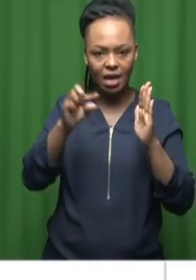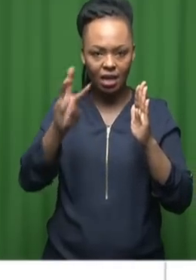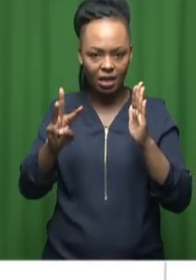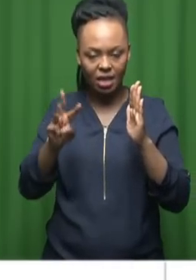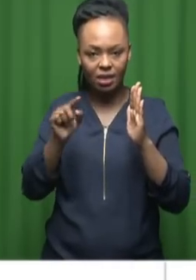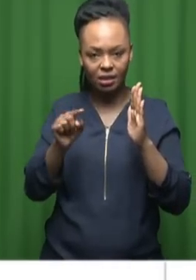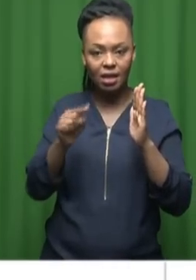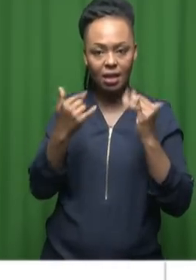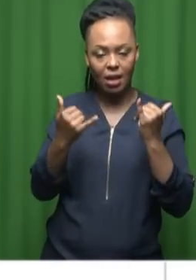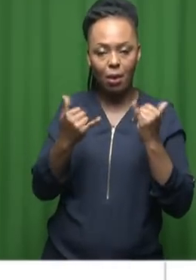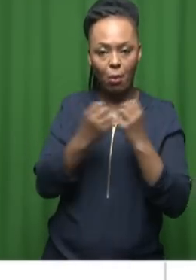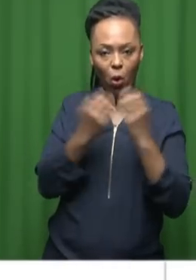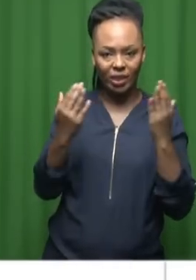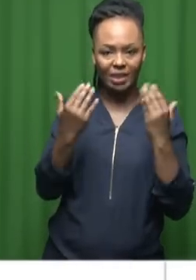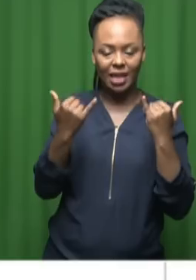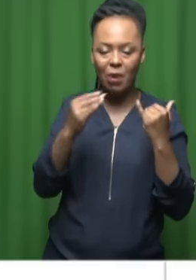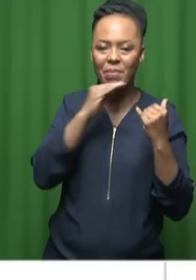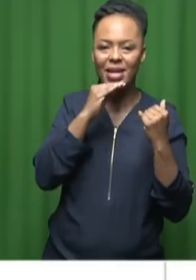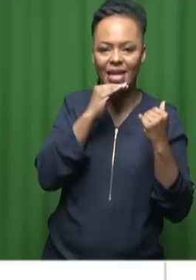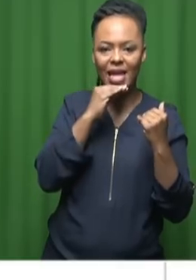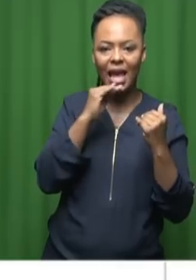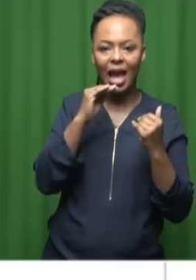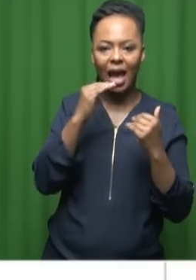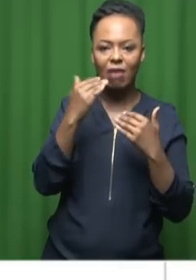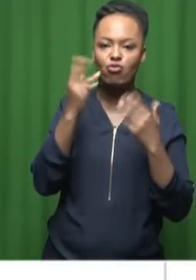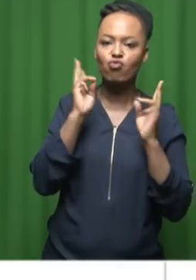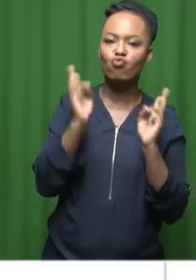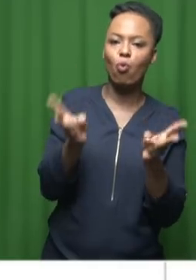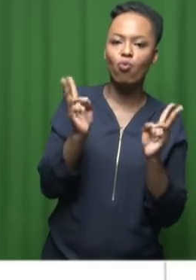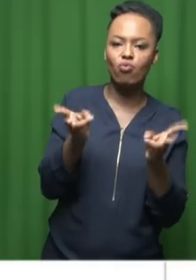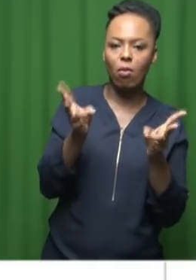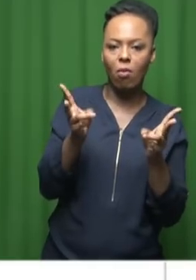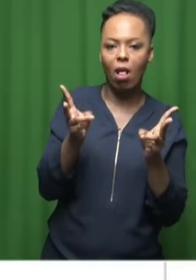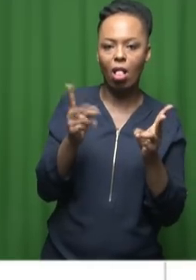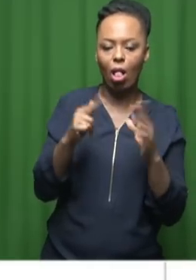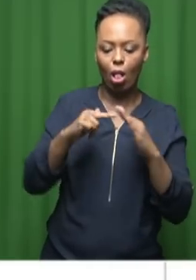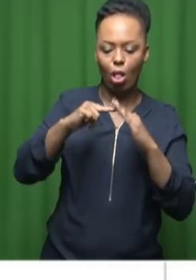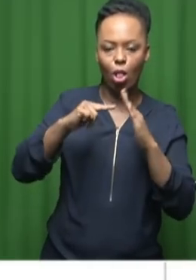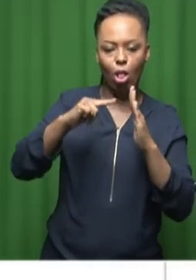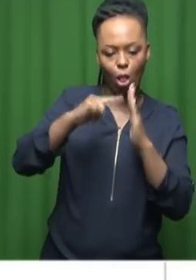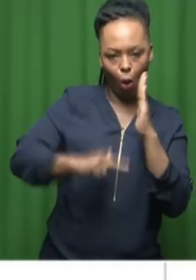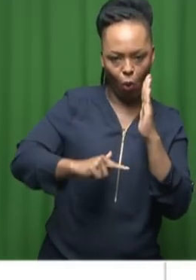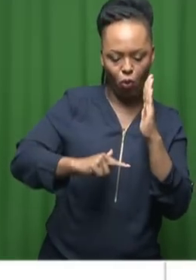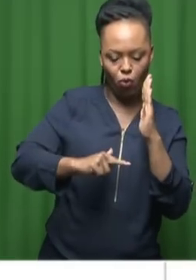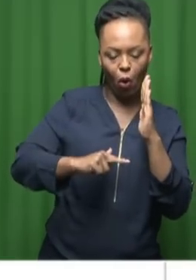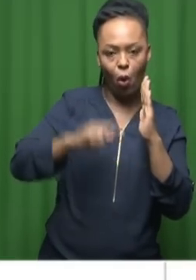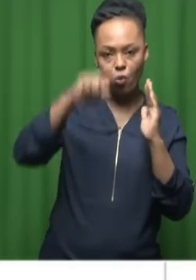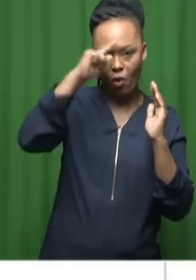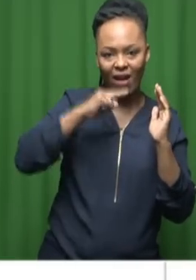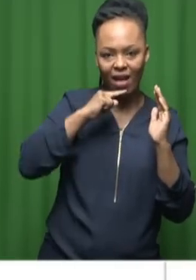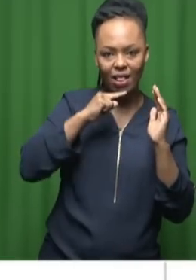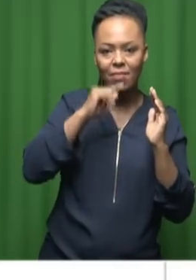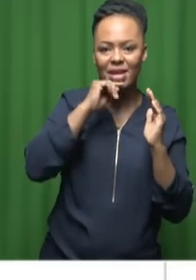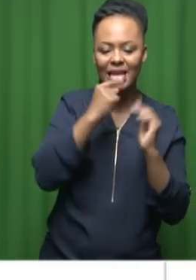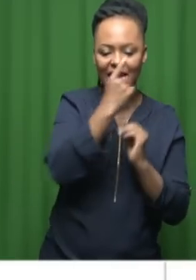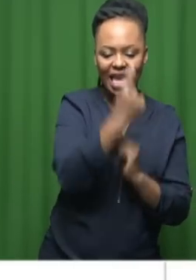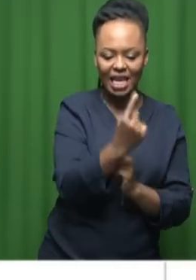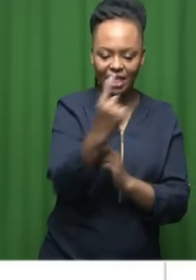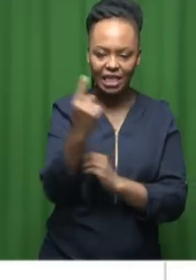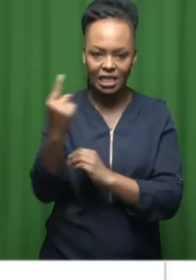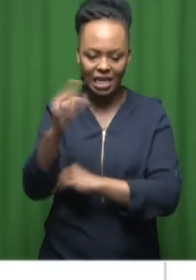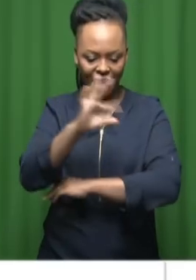like. And this is an average load profile. So it's for each hour of the day. It's